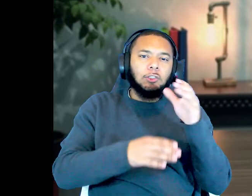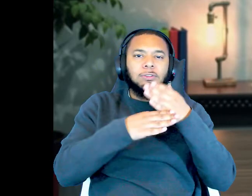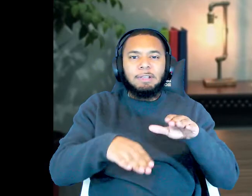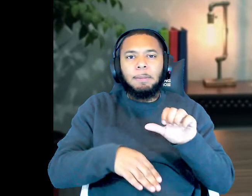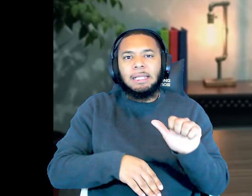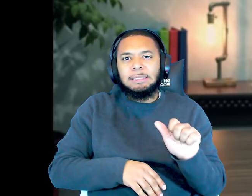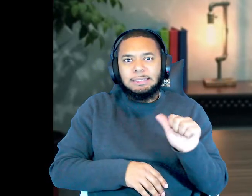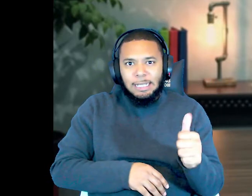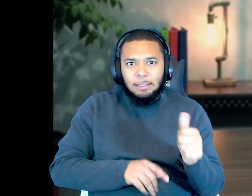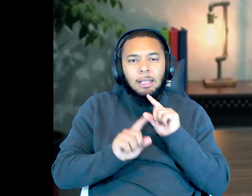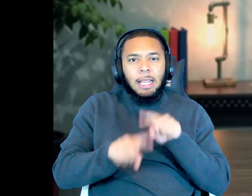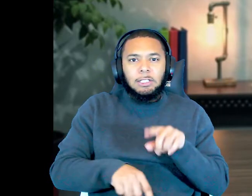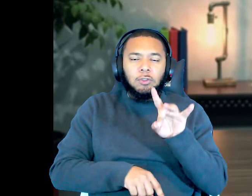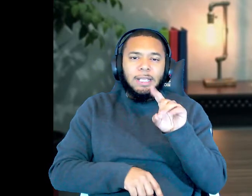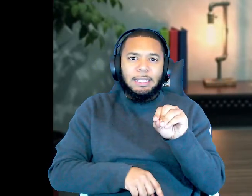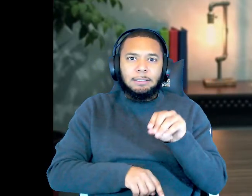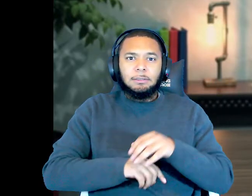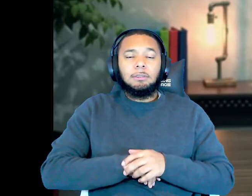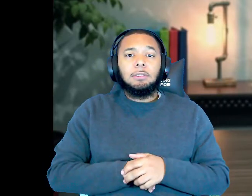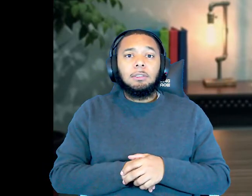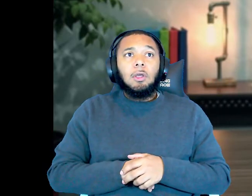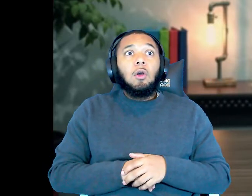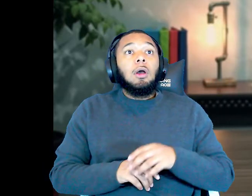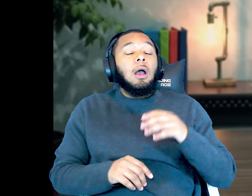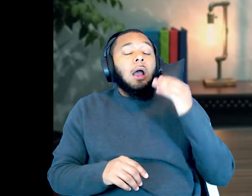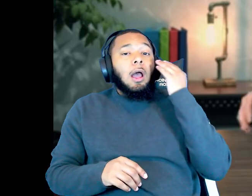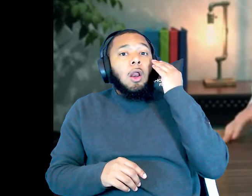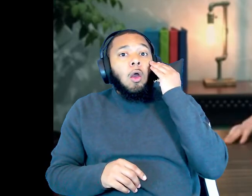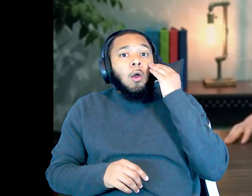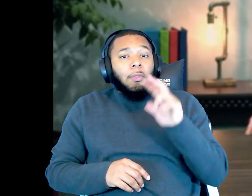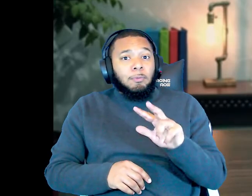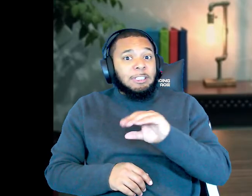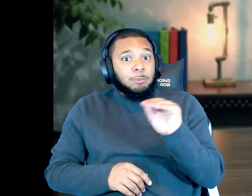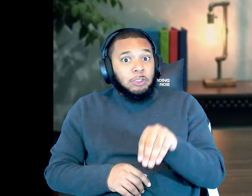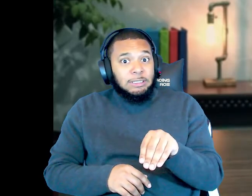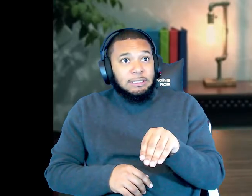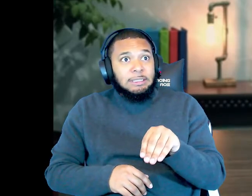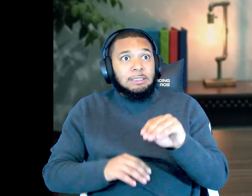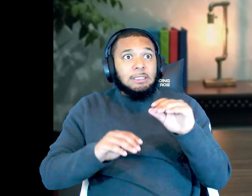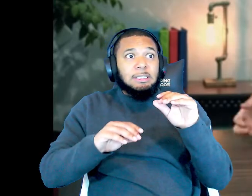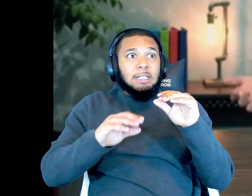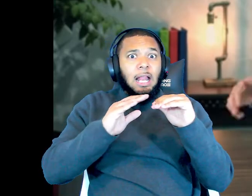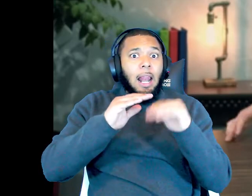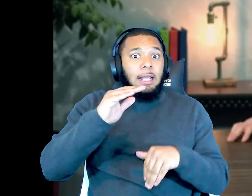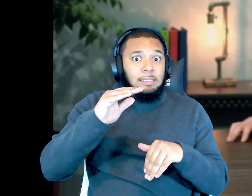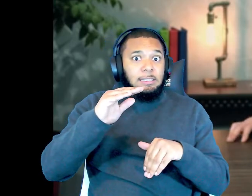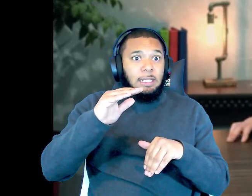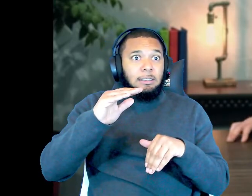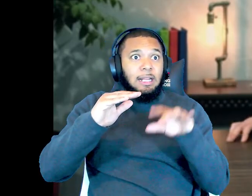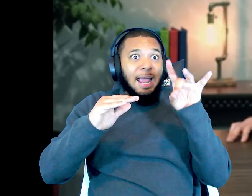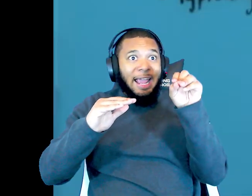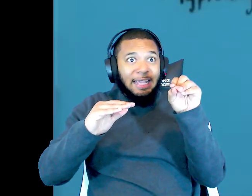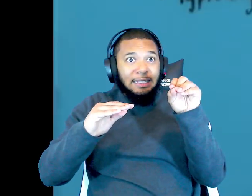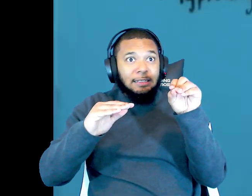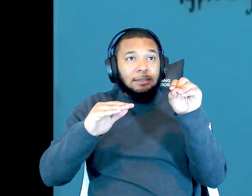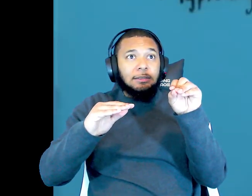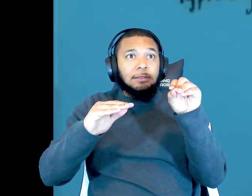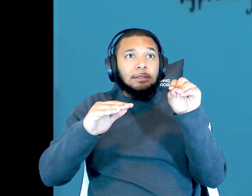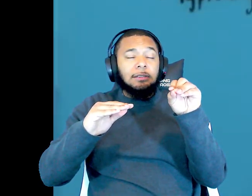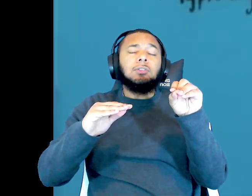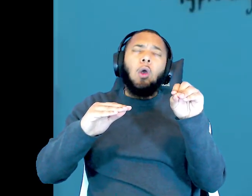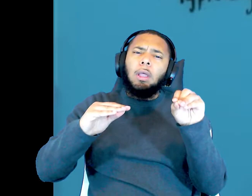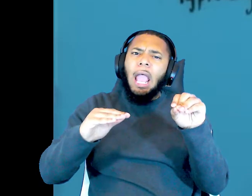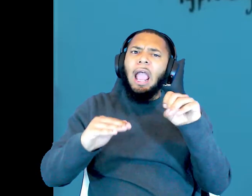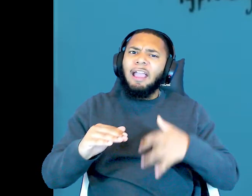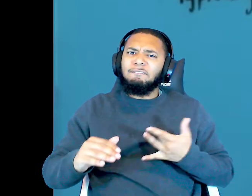that. So I do think that 24 is the correct answer. If you were to use a calculator to double check this, you'd be right. Another way to